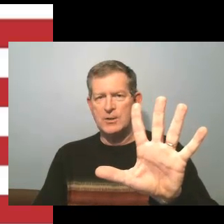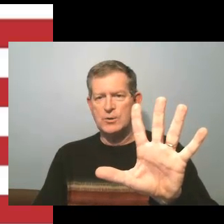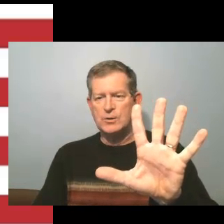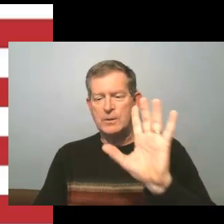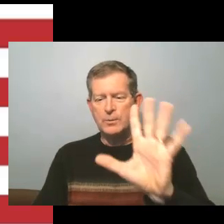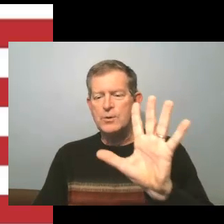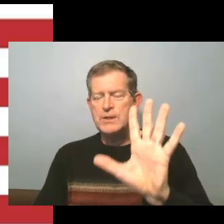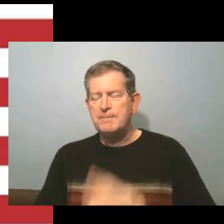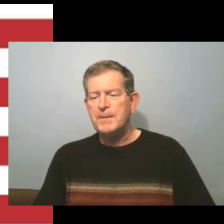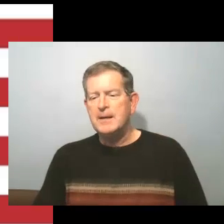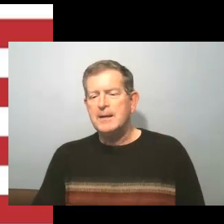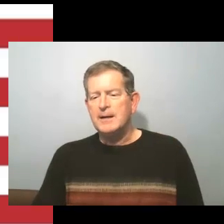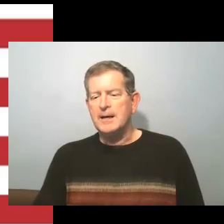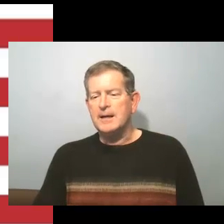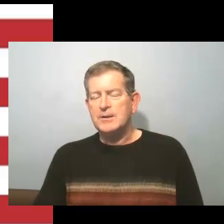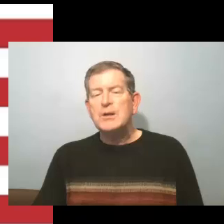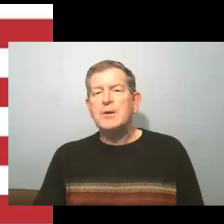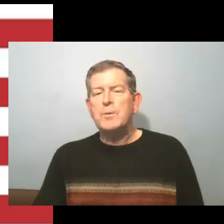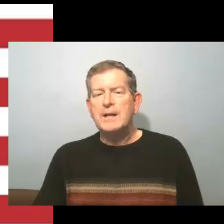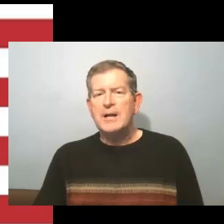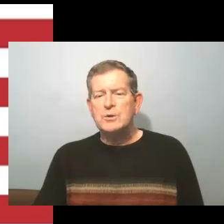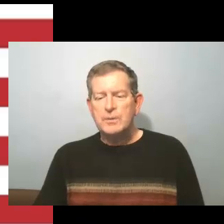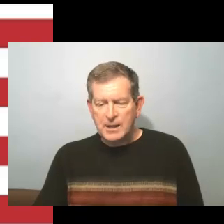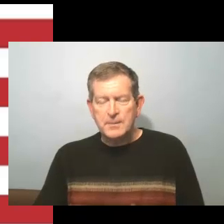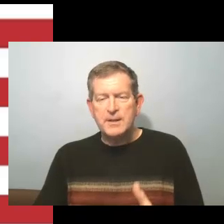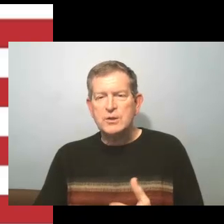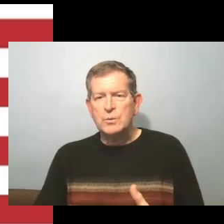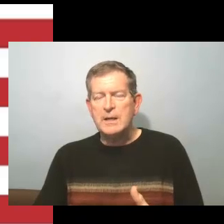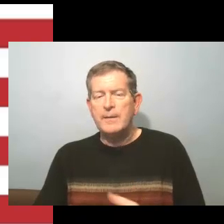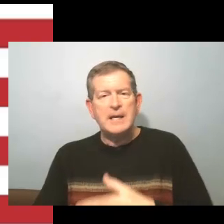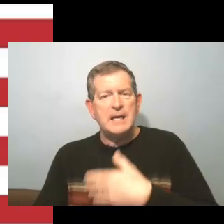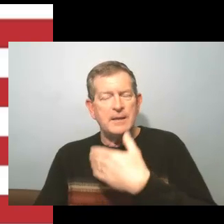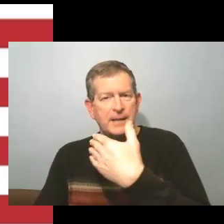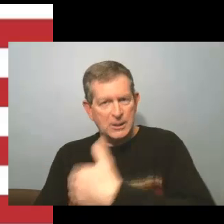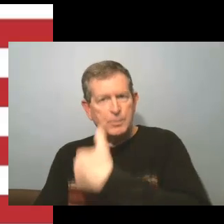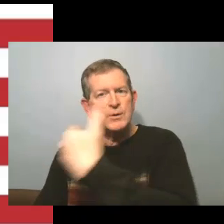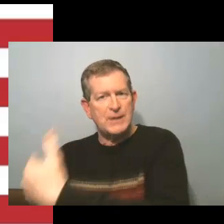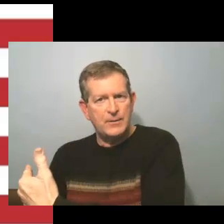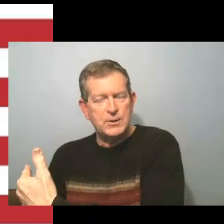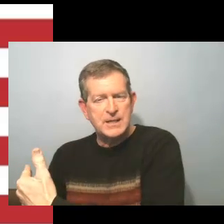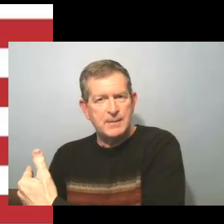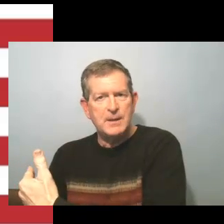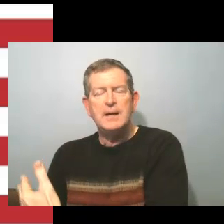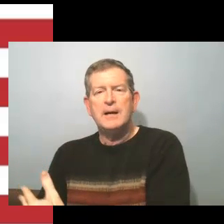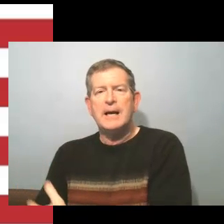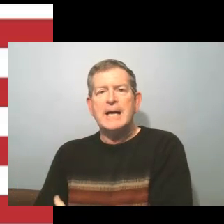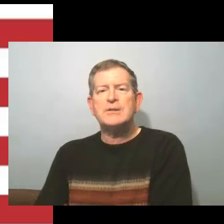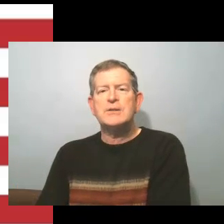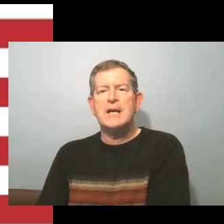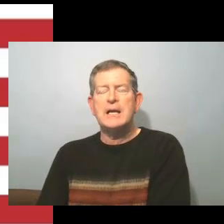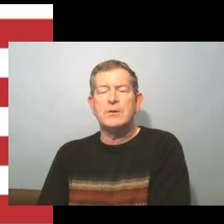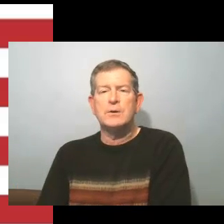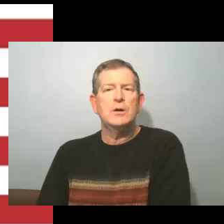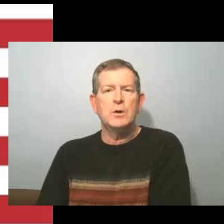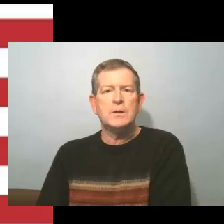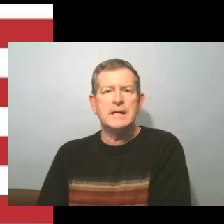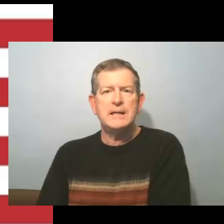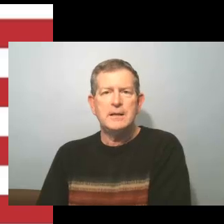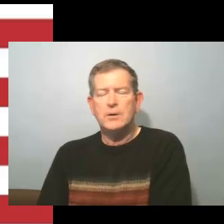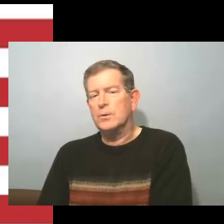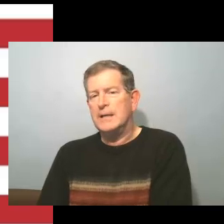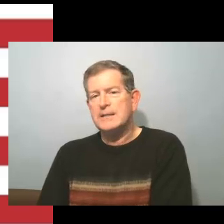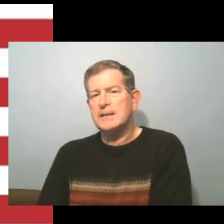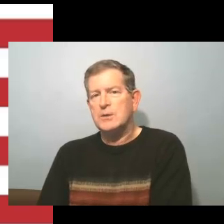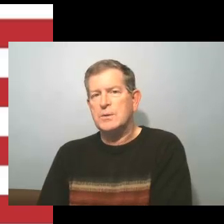correct answer. So the blue team said the correct answer. They come to this screen, and the next person on their team has to say either